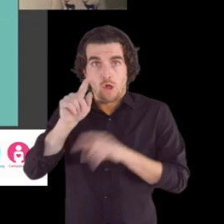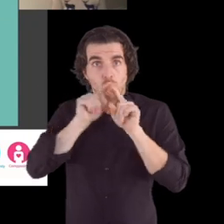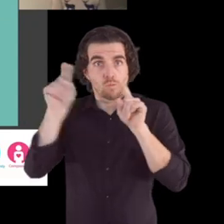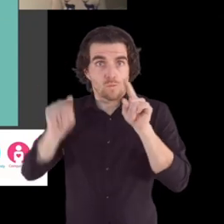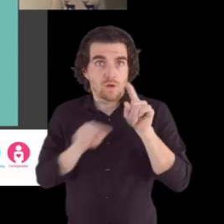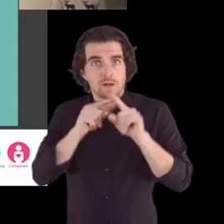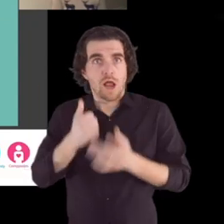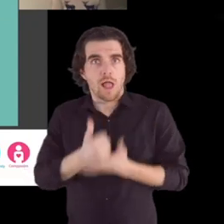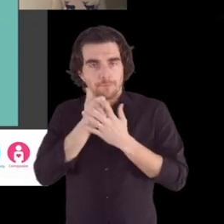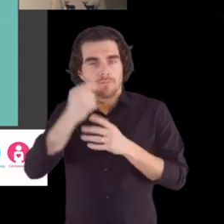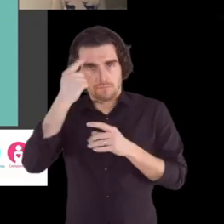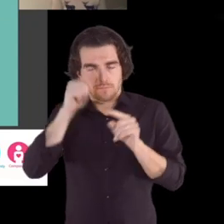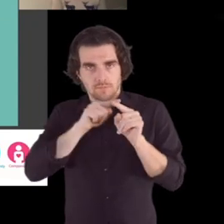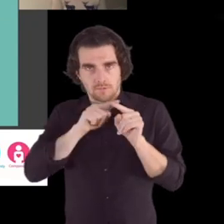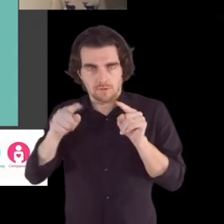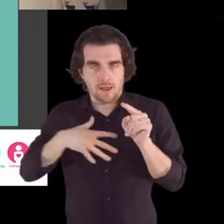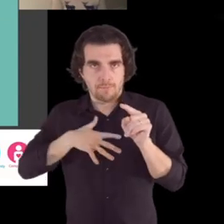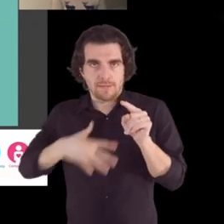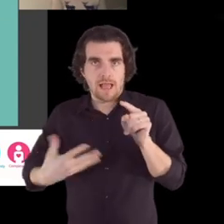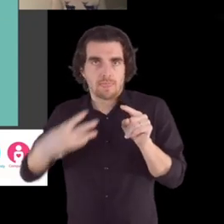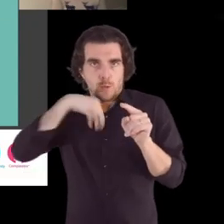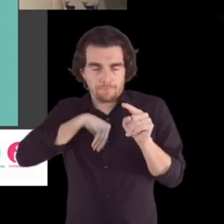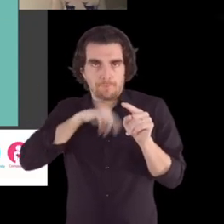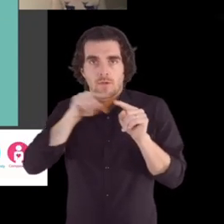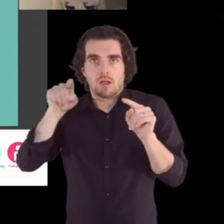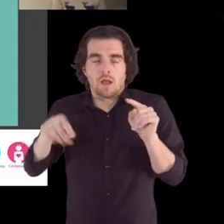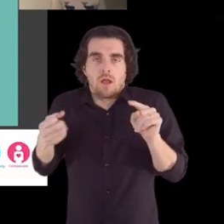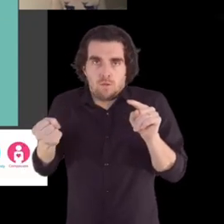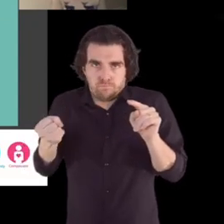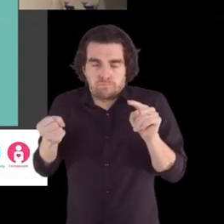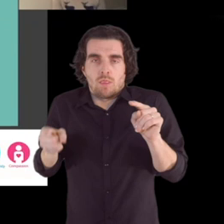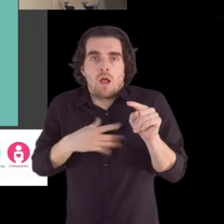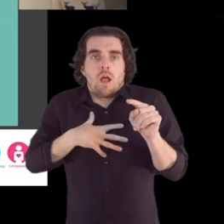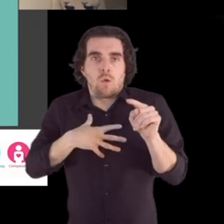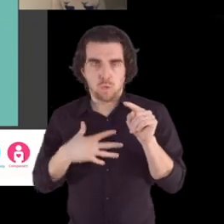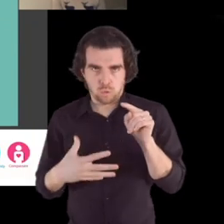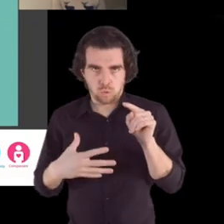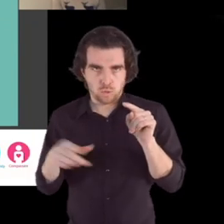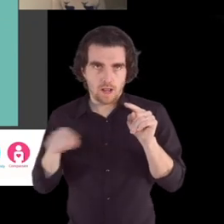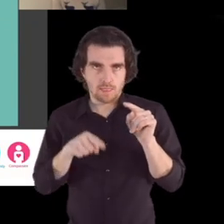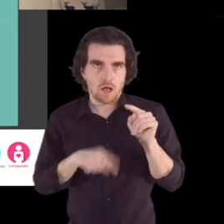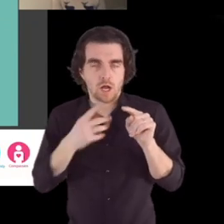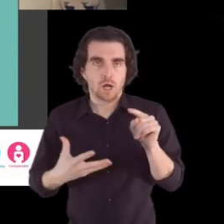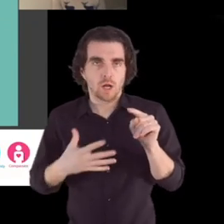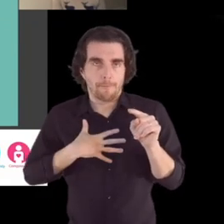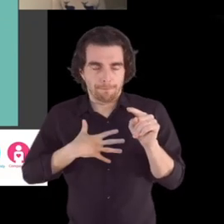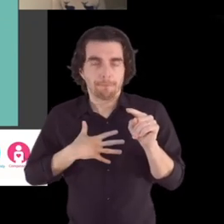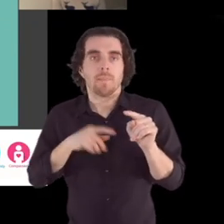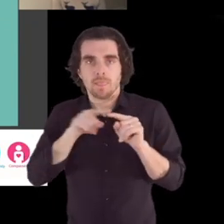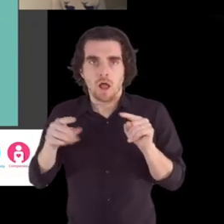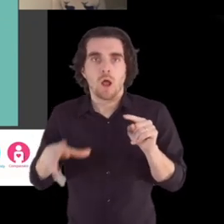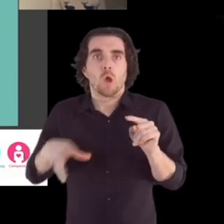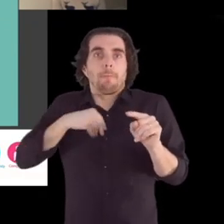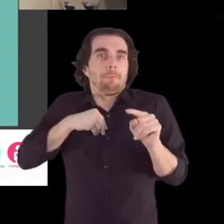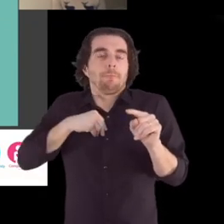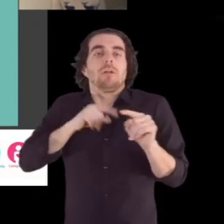head, you can think of it as a square if it's easier, but it's something that you can keep practicing, and the more you practice, the easier it becomes, and it feels a bit more helpful during times that are a little bit